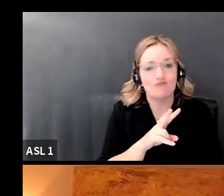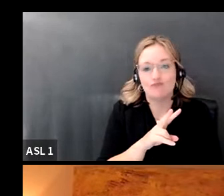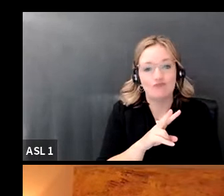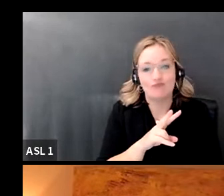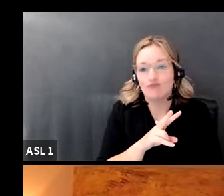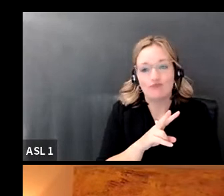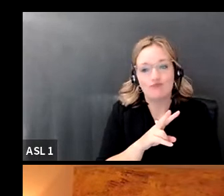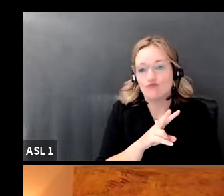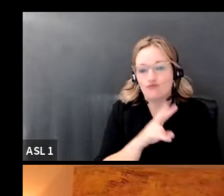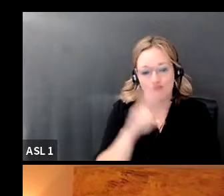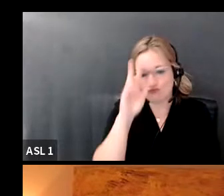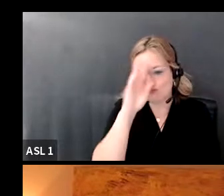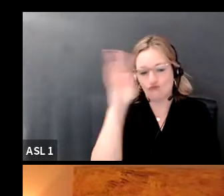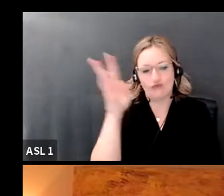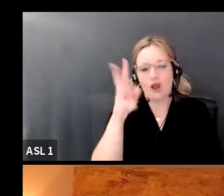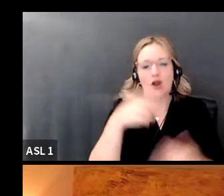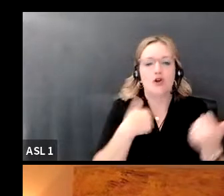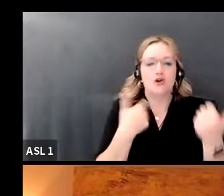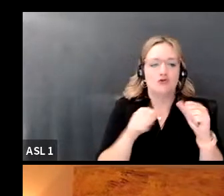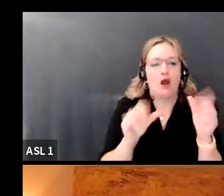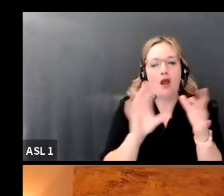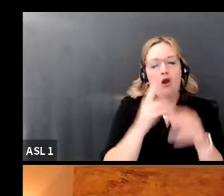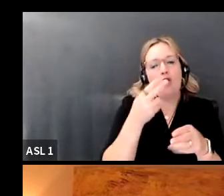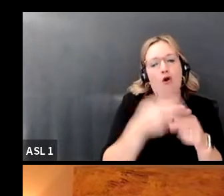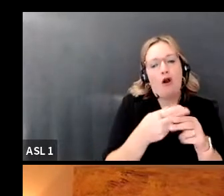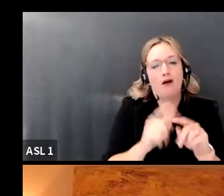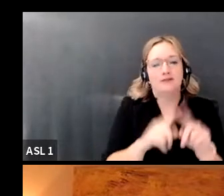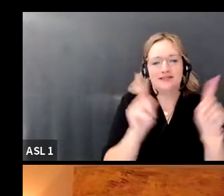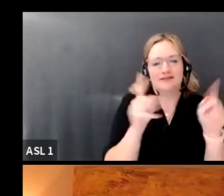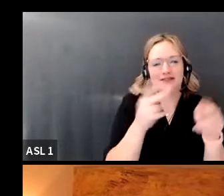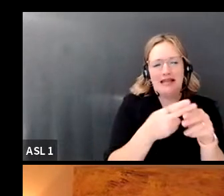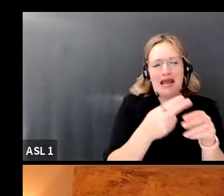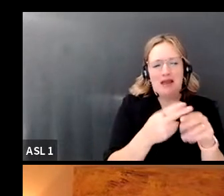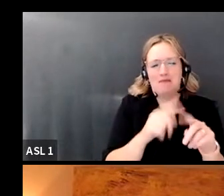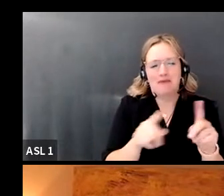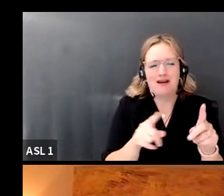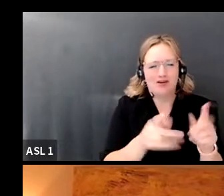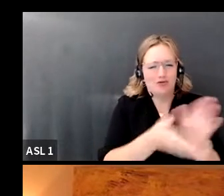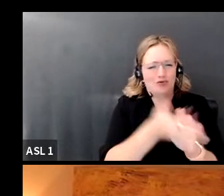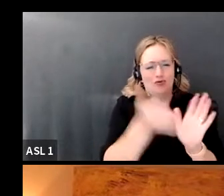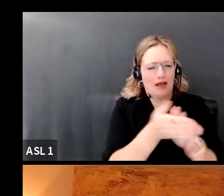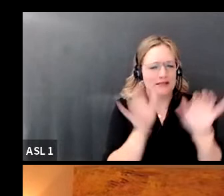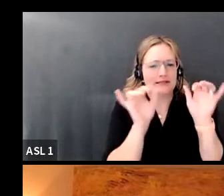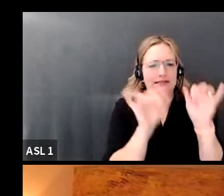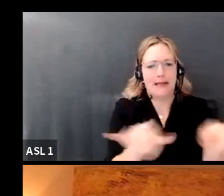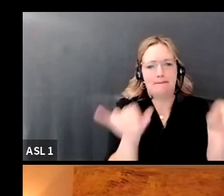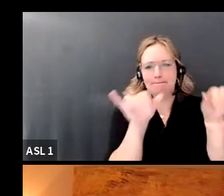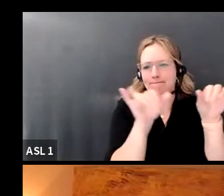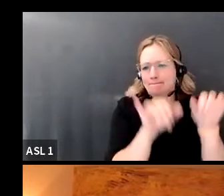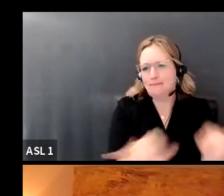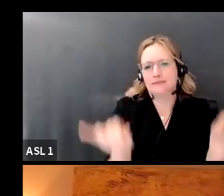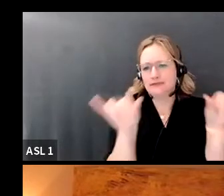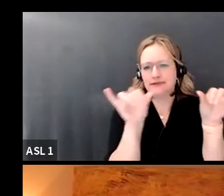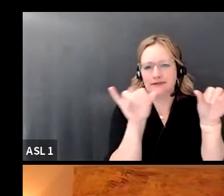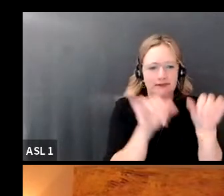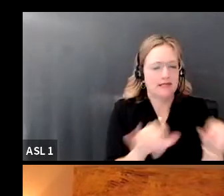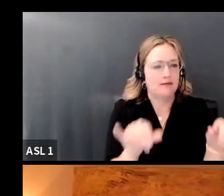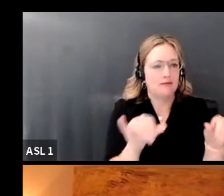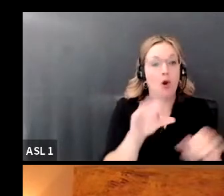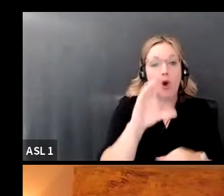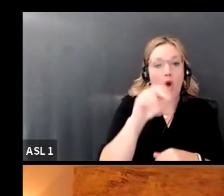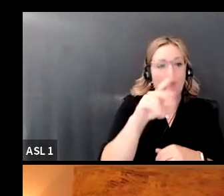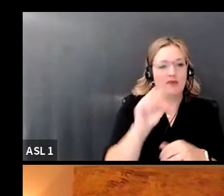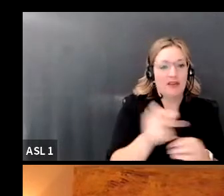and improve but it operates the same way right the ops has failed to develop a mental health